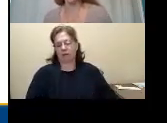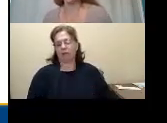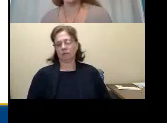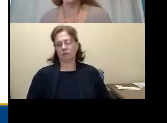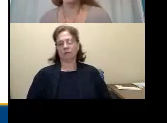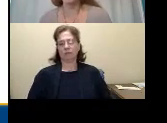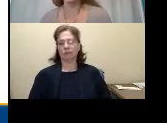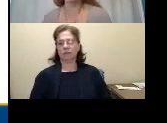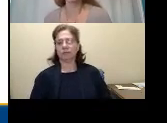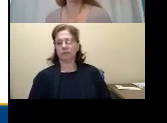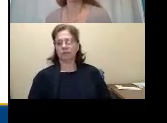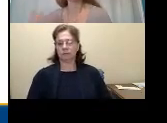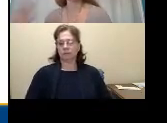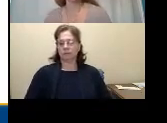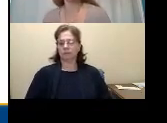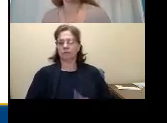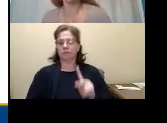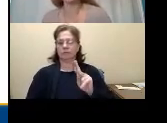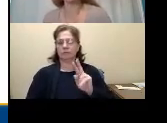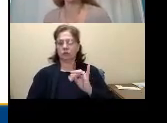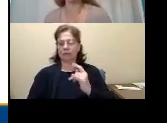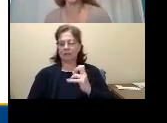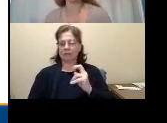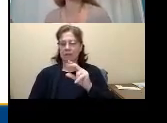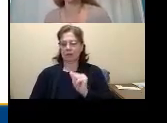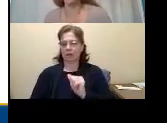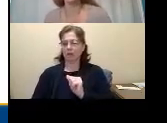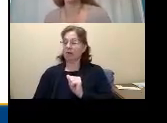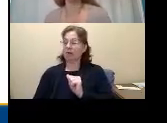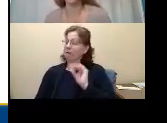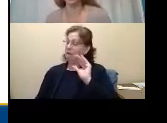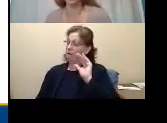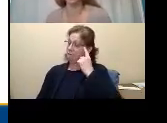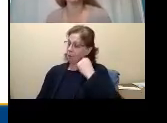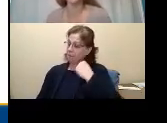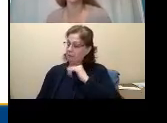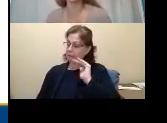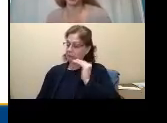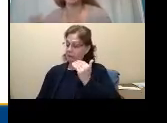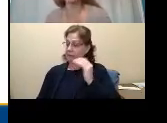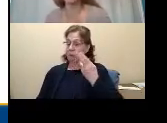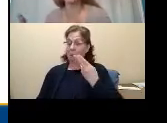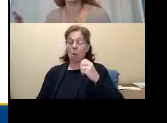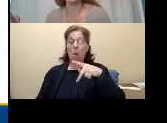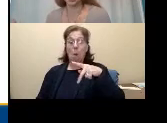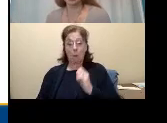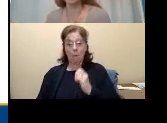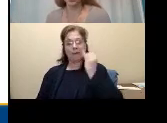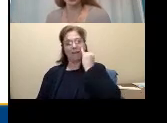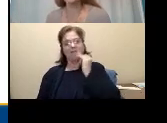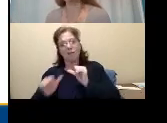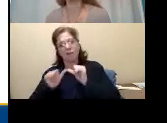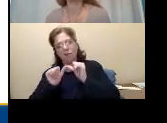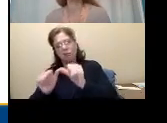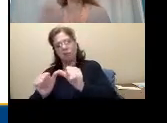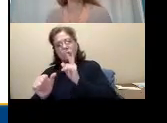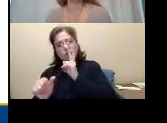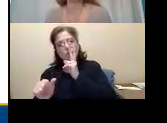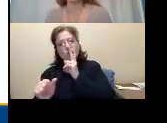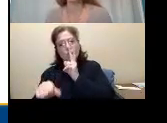What that sounds like to me is that there really is hope for people that have smoked or have smoked for a long period of time, that really, if you